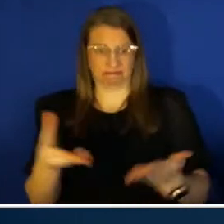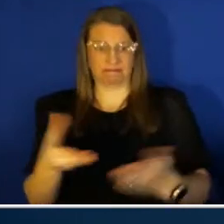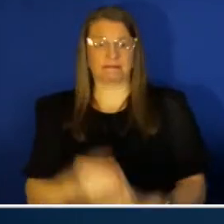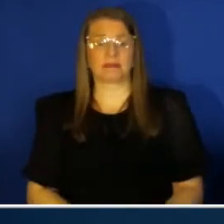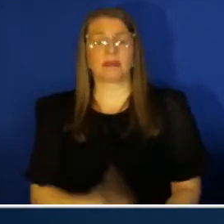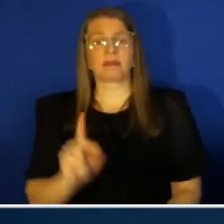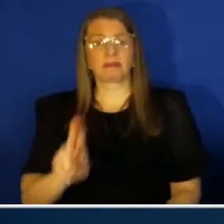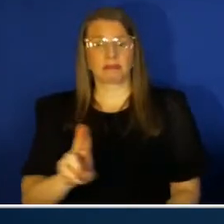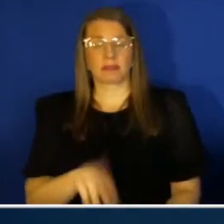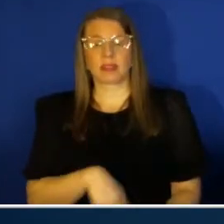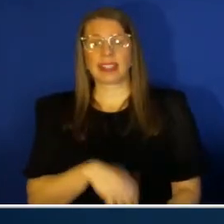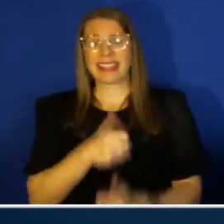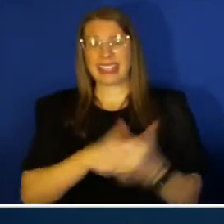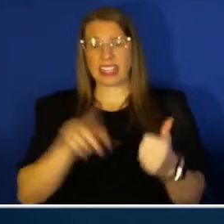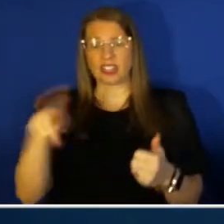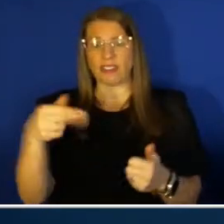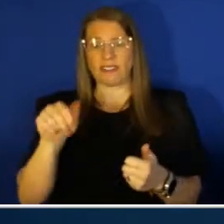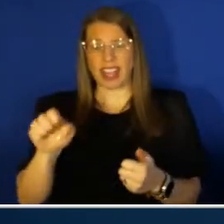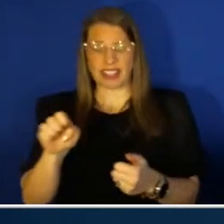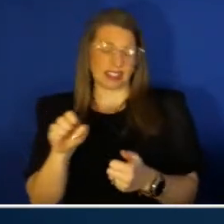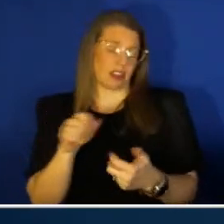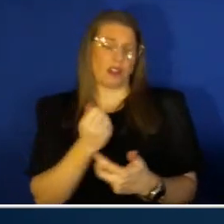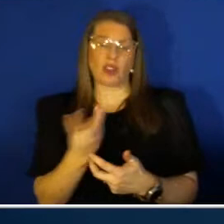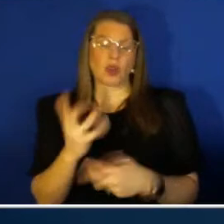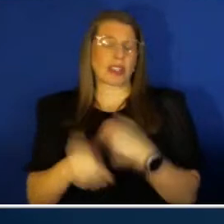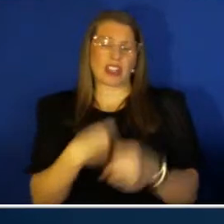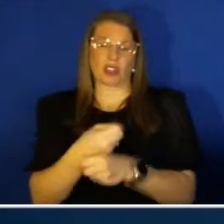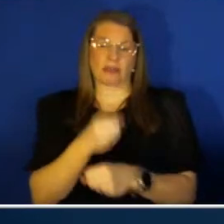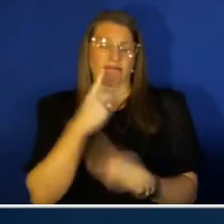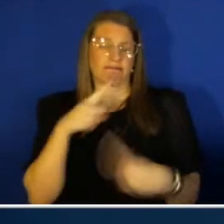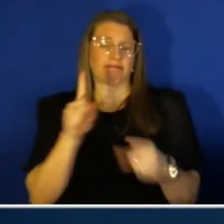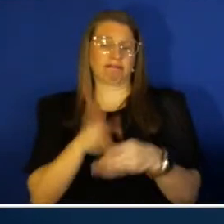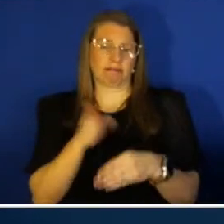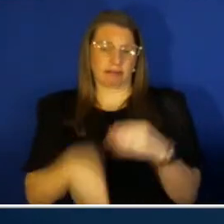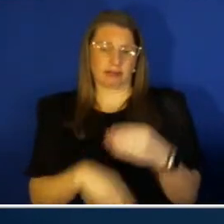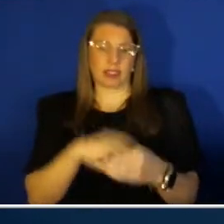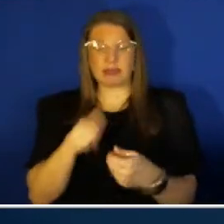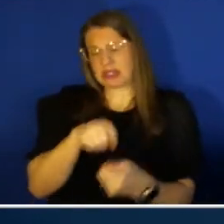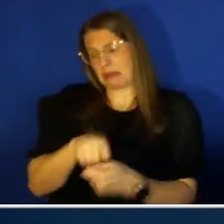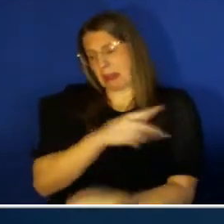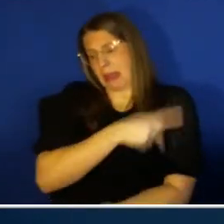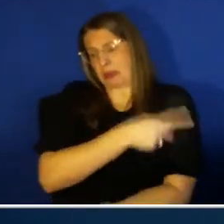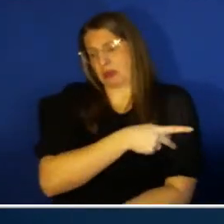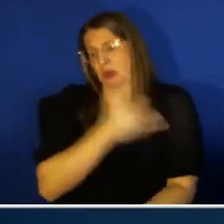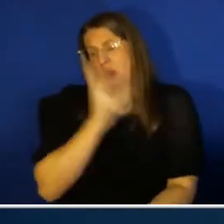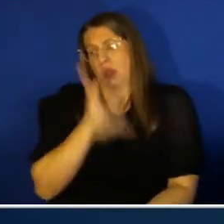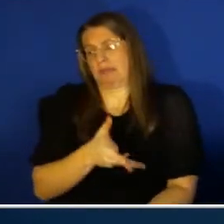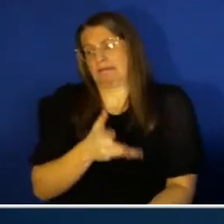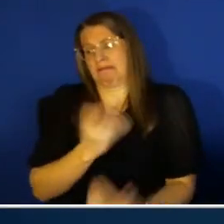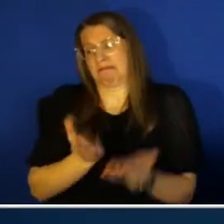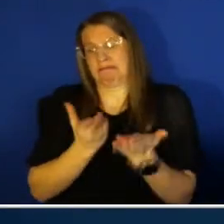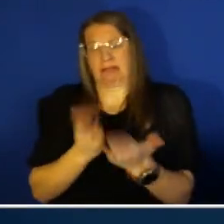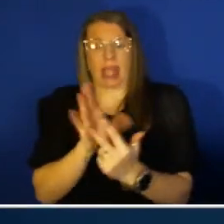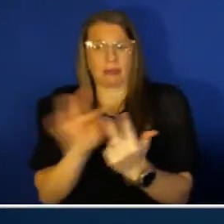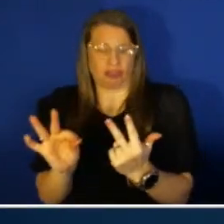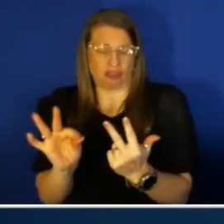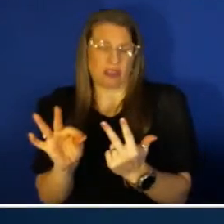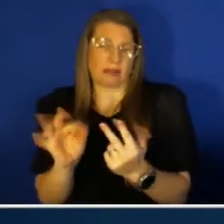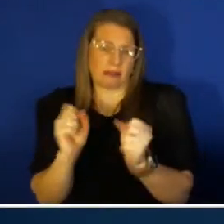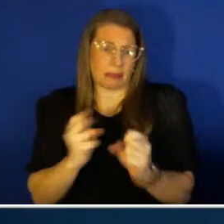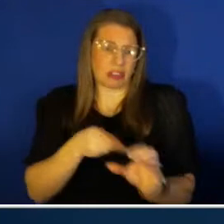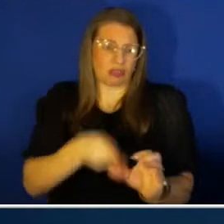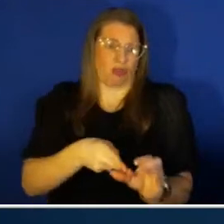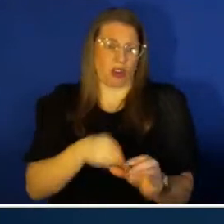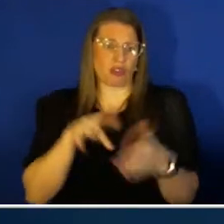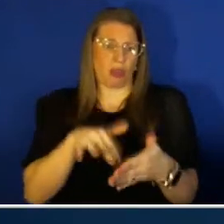takes several years to complete. So for a particular patient, they probably would be presented with options and probably join a trial if they